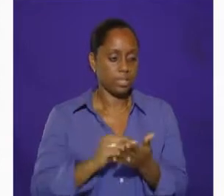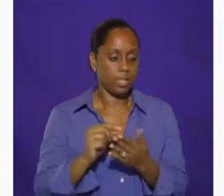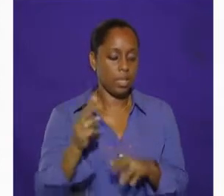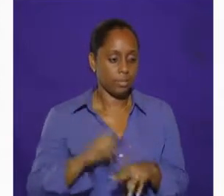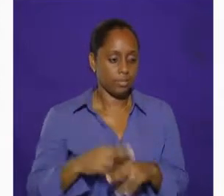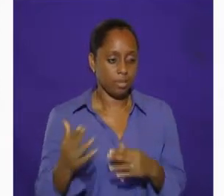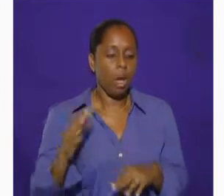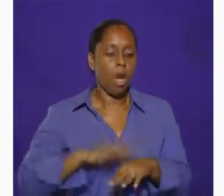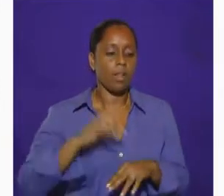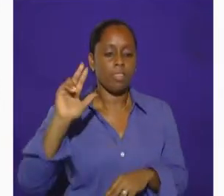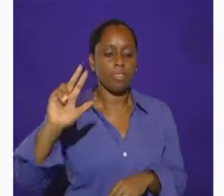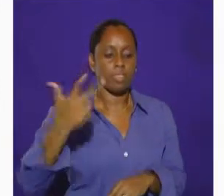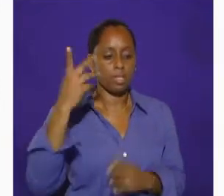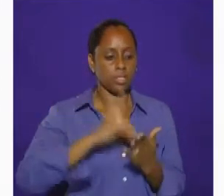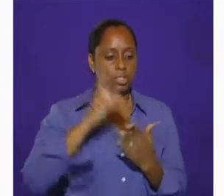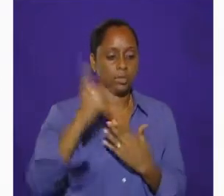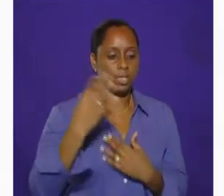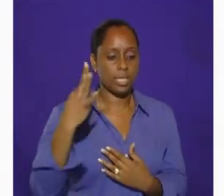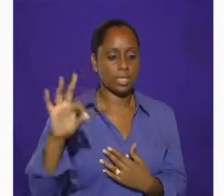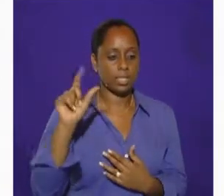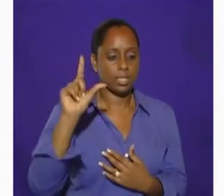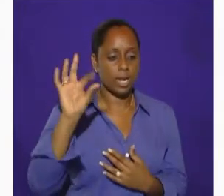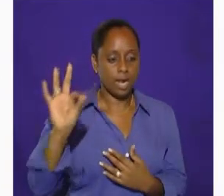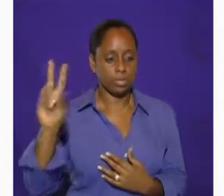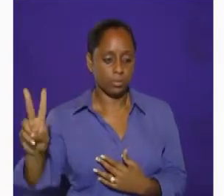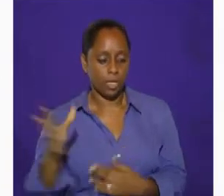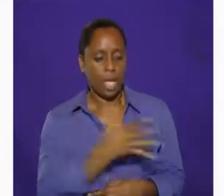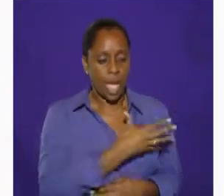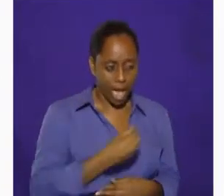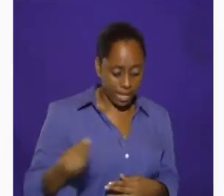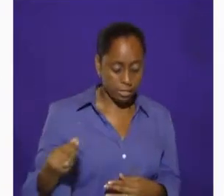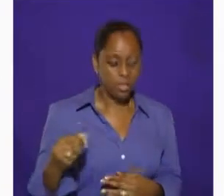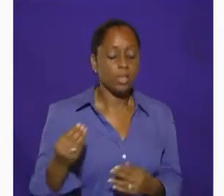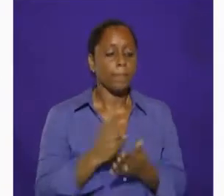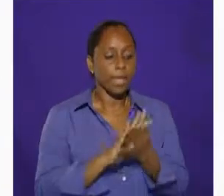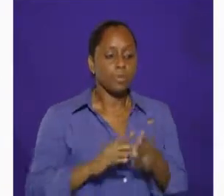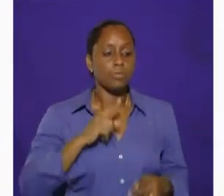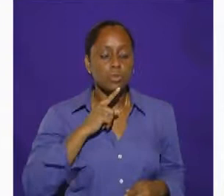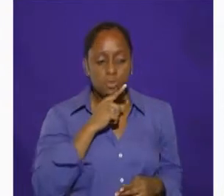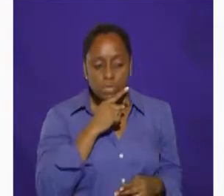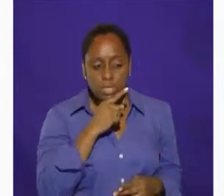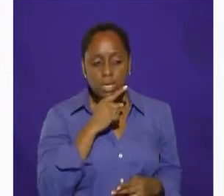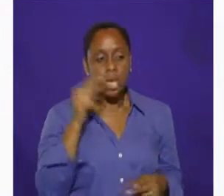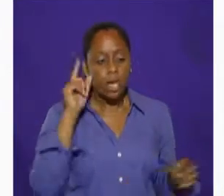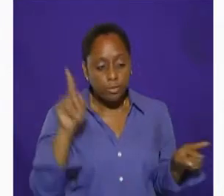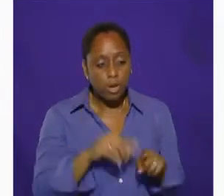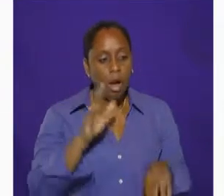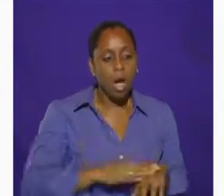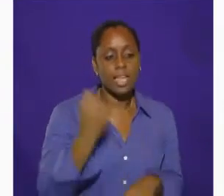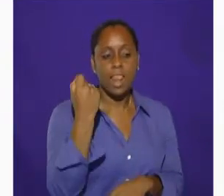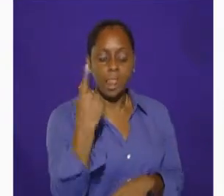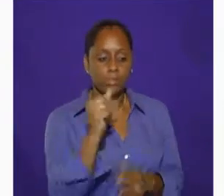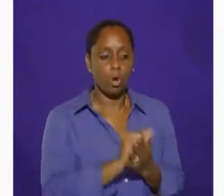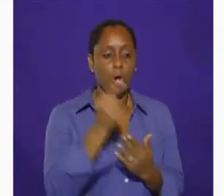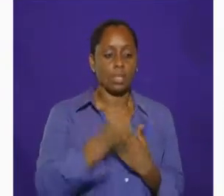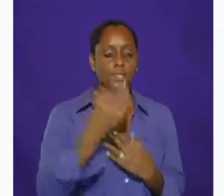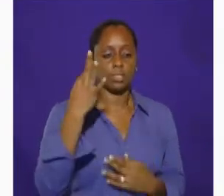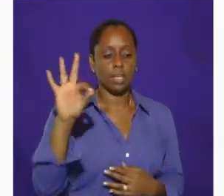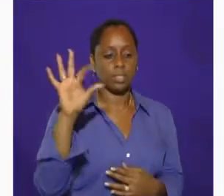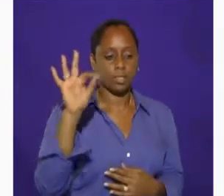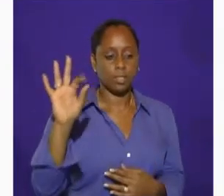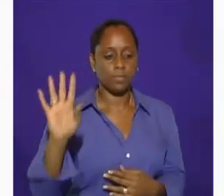December 3, 1992, and became a party through ratification on August 11, 1994.